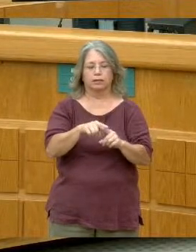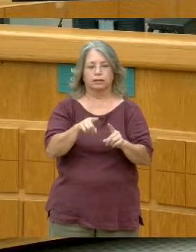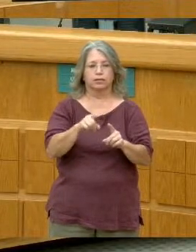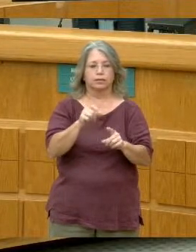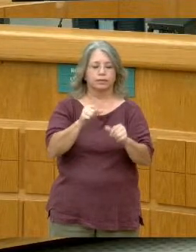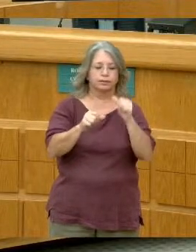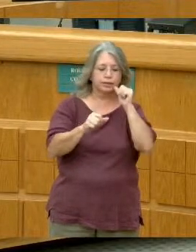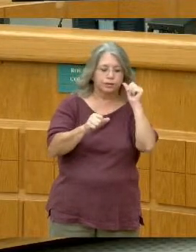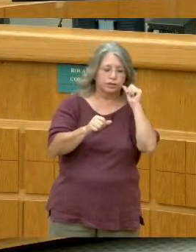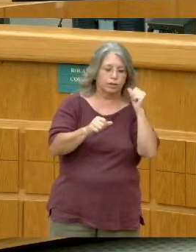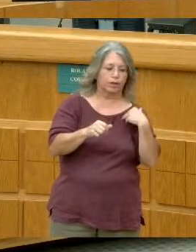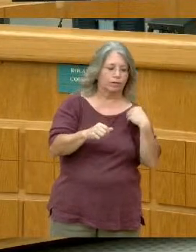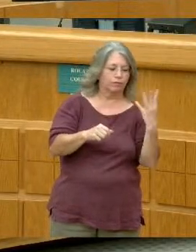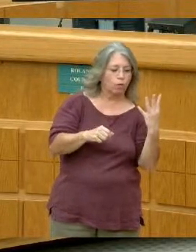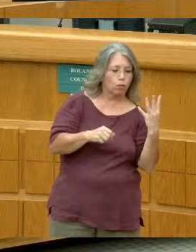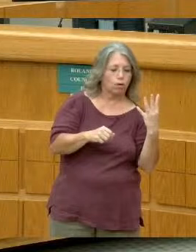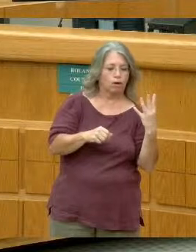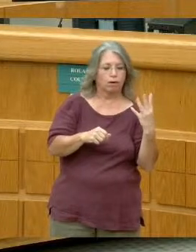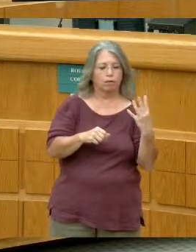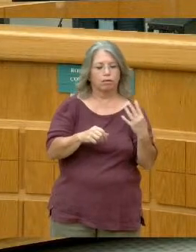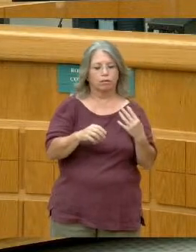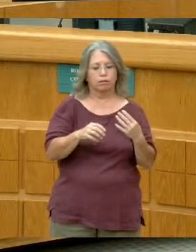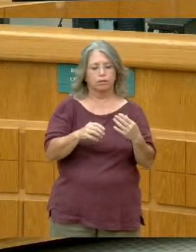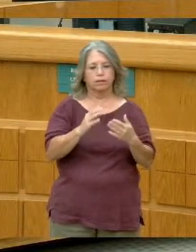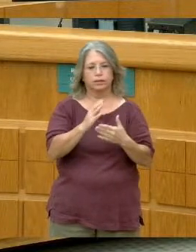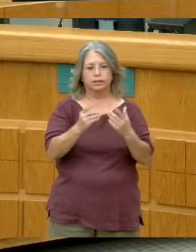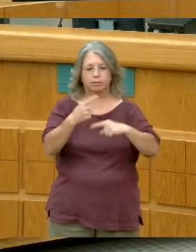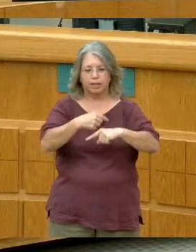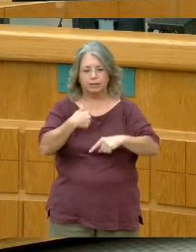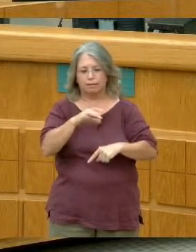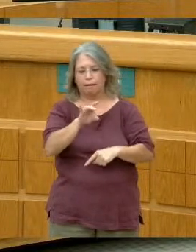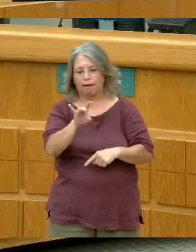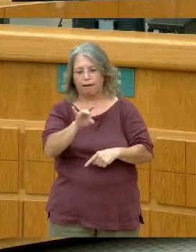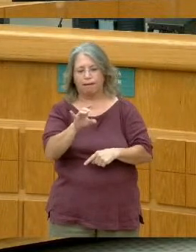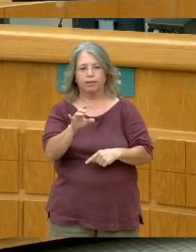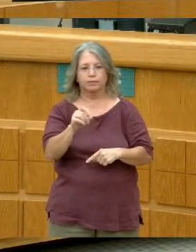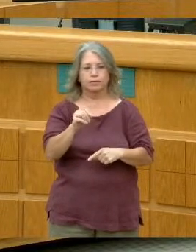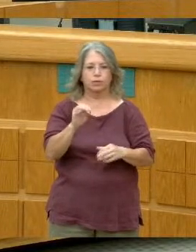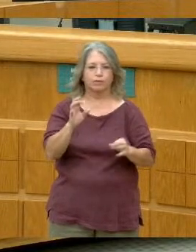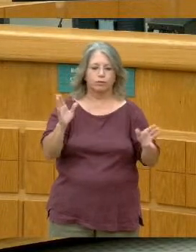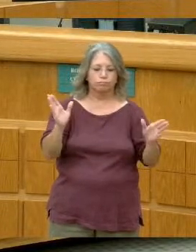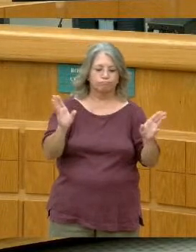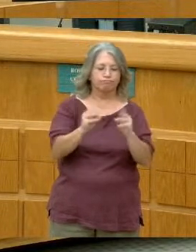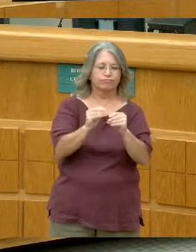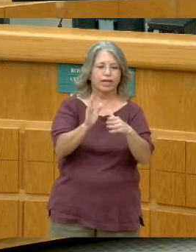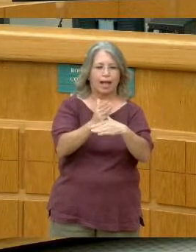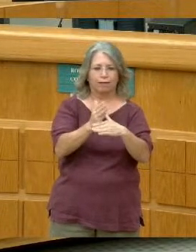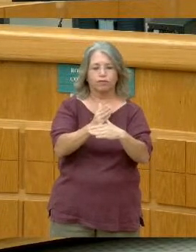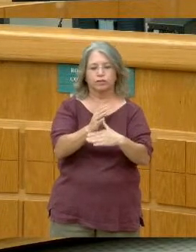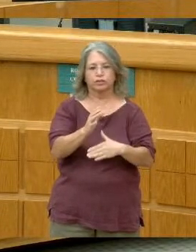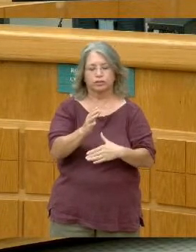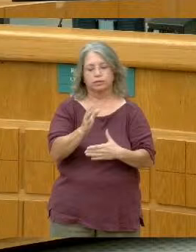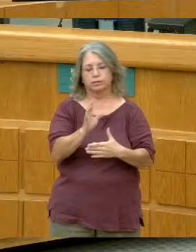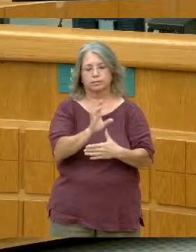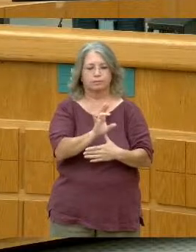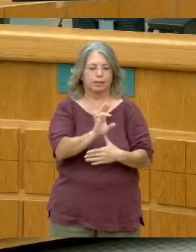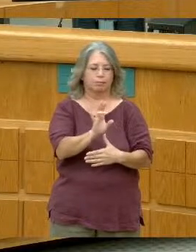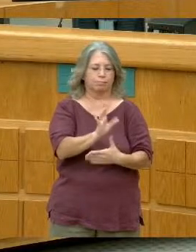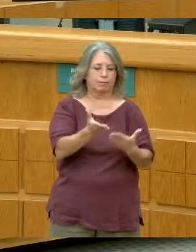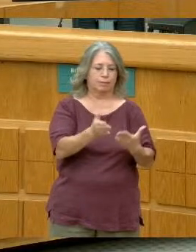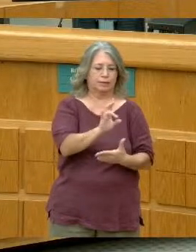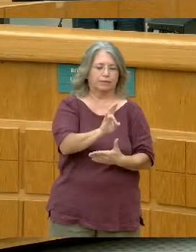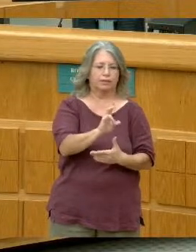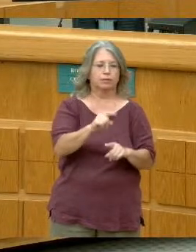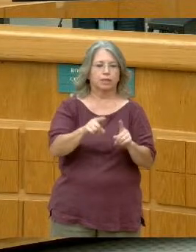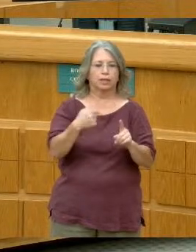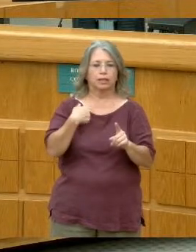was 4. So today we're probably around that same 7, 8 number per day. But we're reporting 10 because that's when